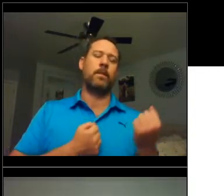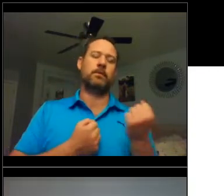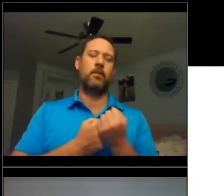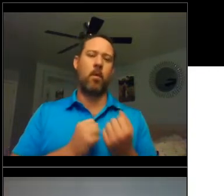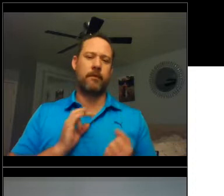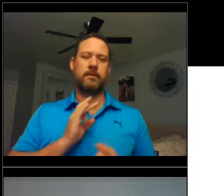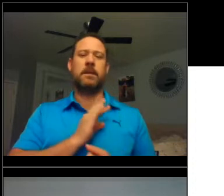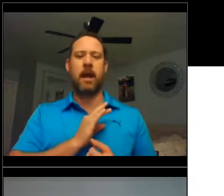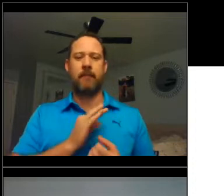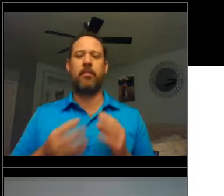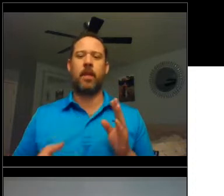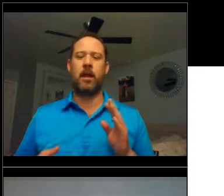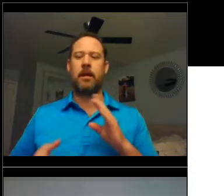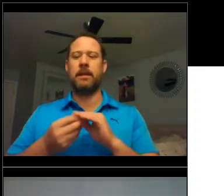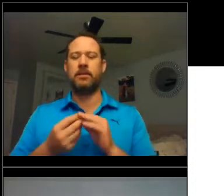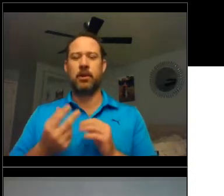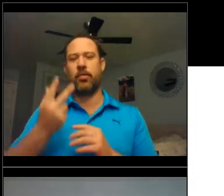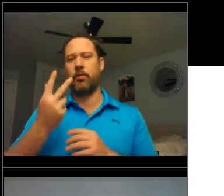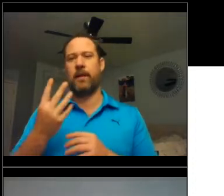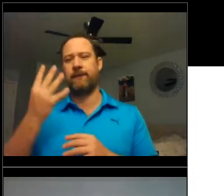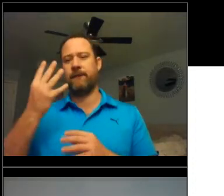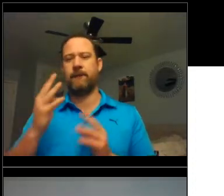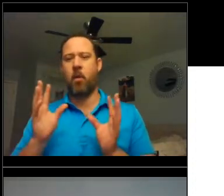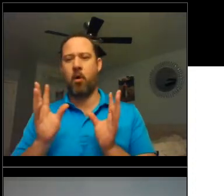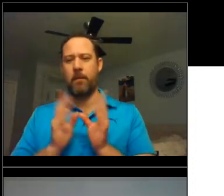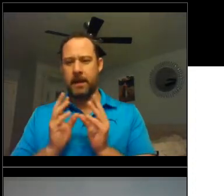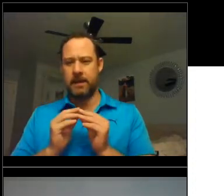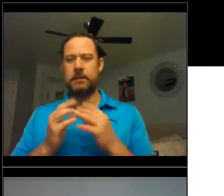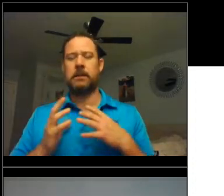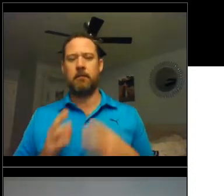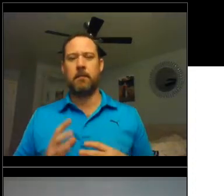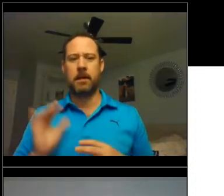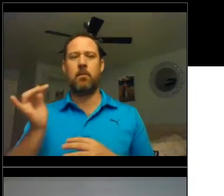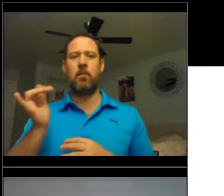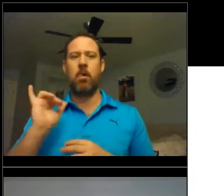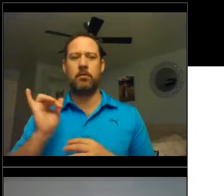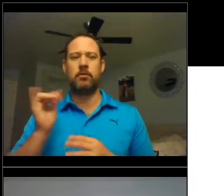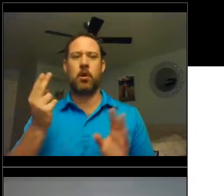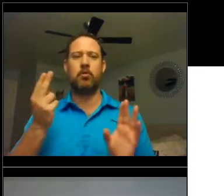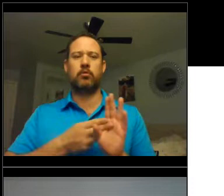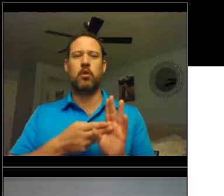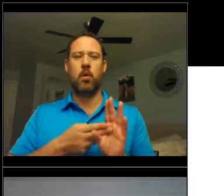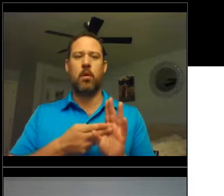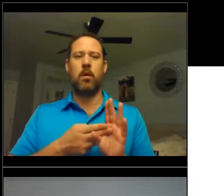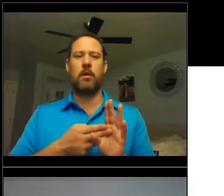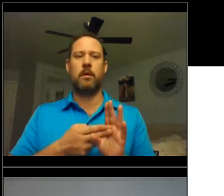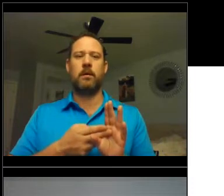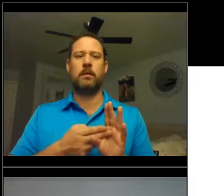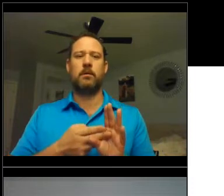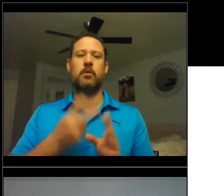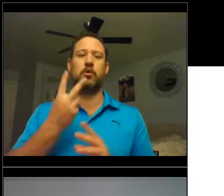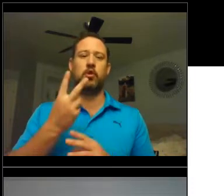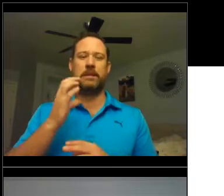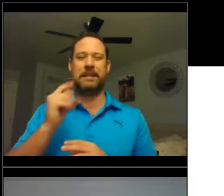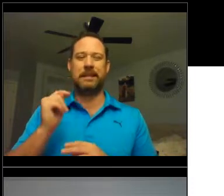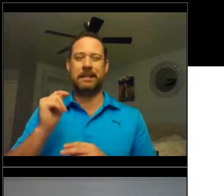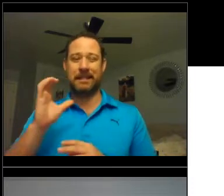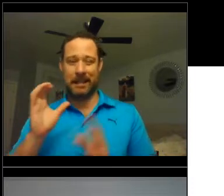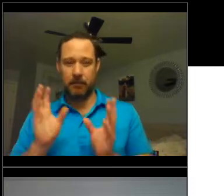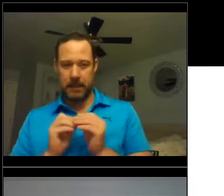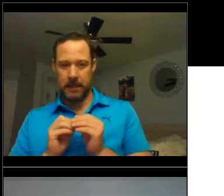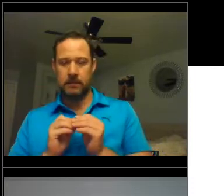then in addition to those 3 to 4 meetings, the committee will also join 2 California Transportation Commission